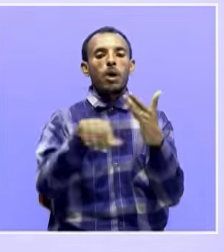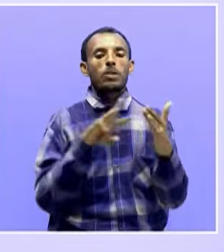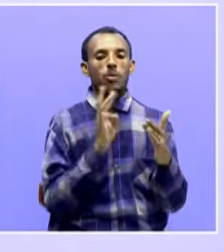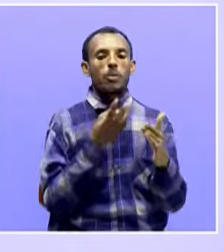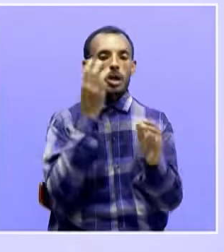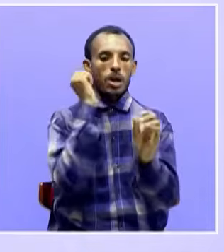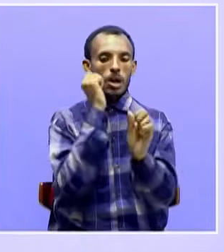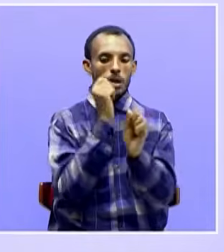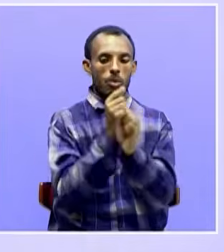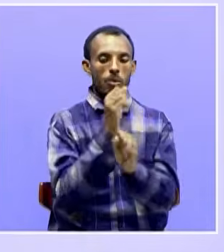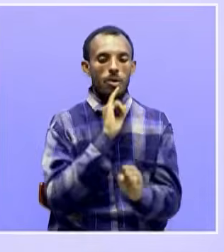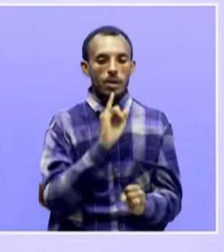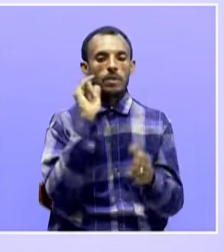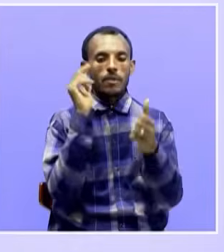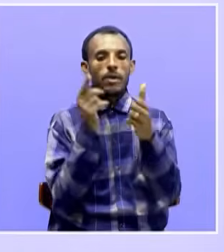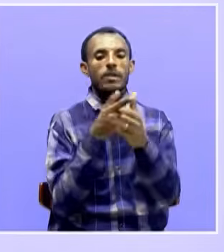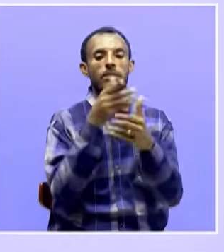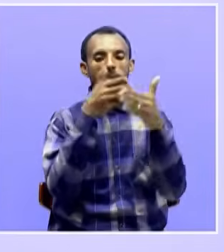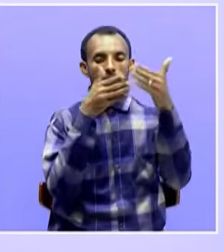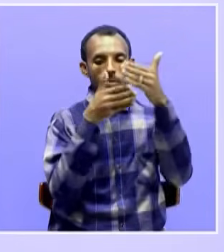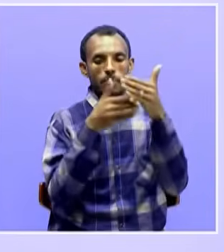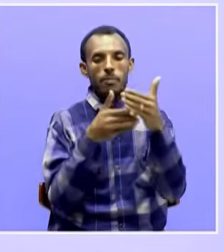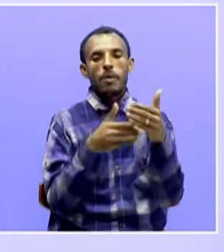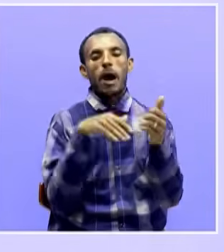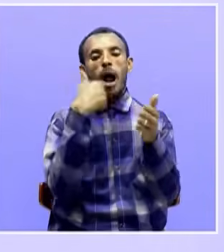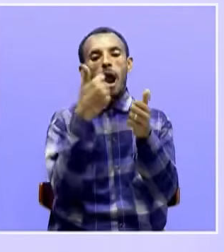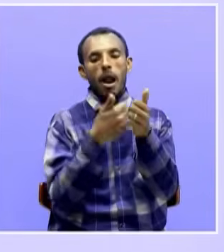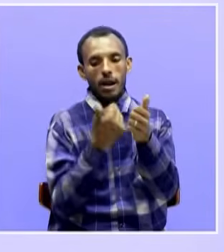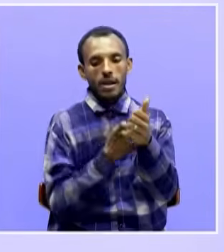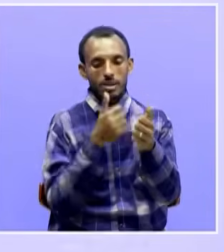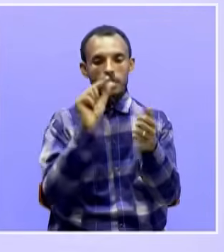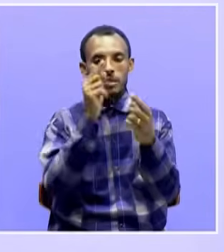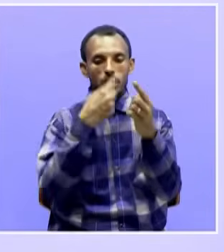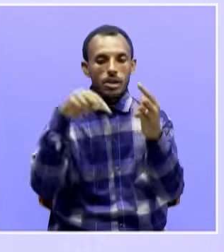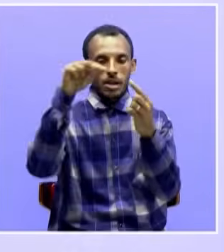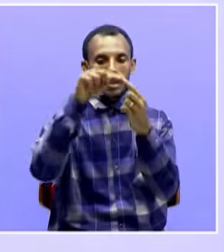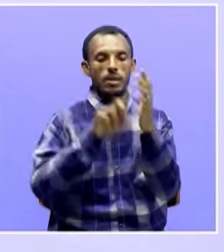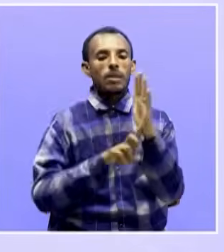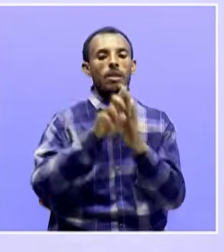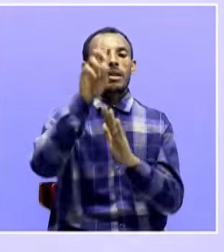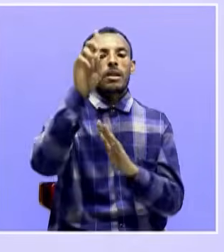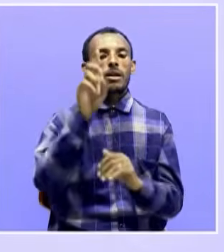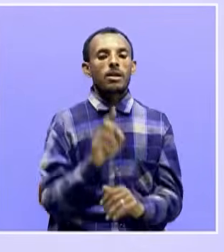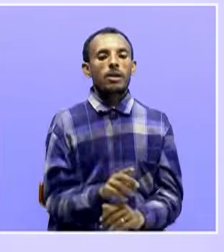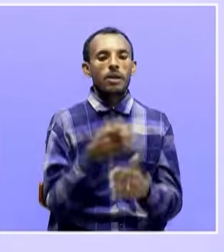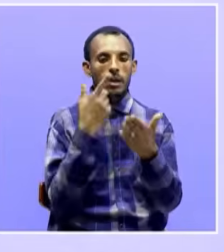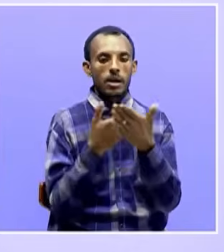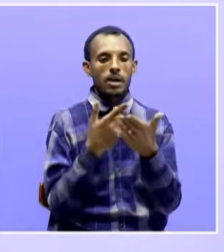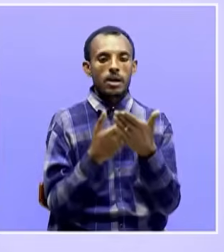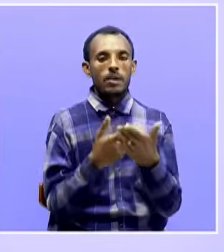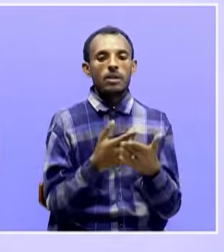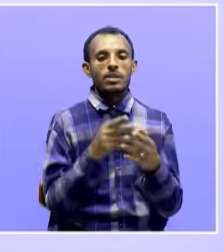your first step is, you have to arrange the given dataset in ascending order. So here,